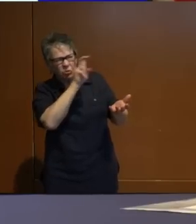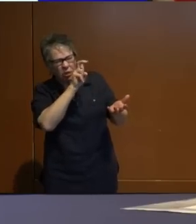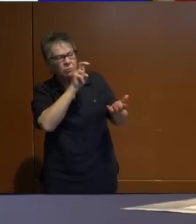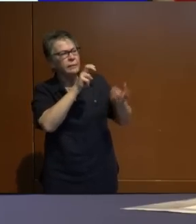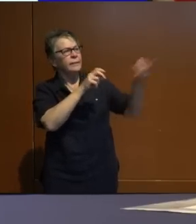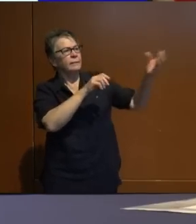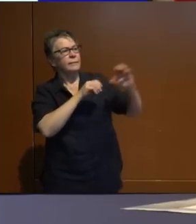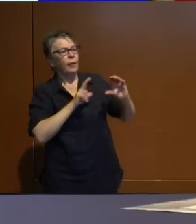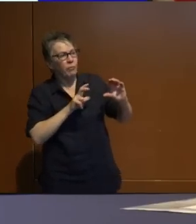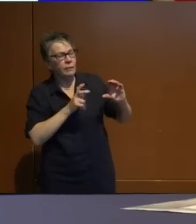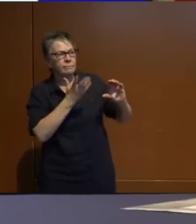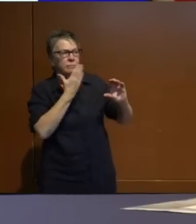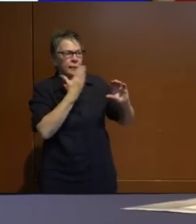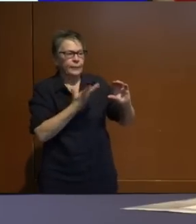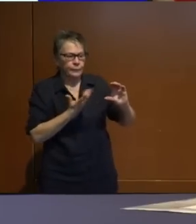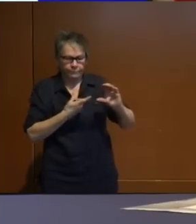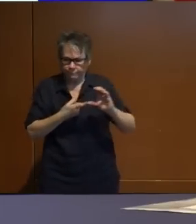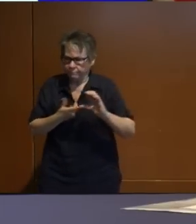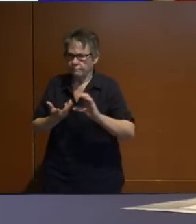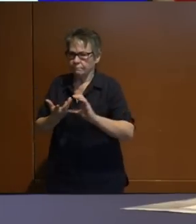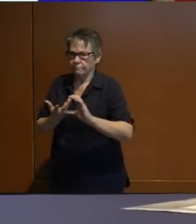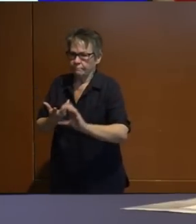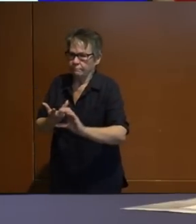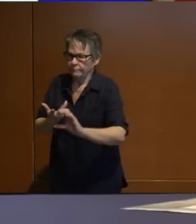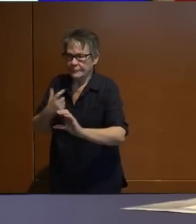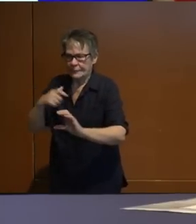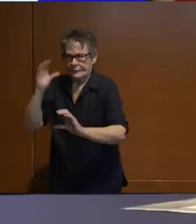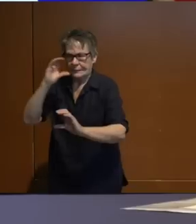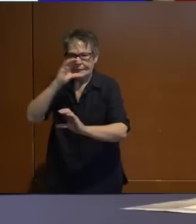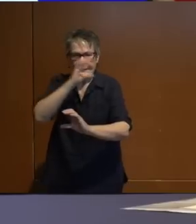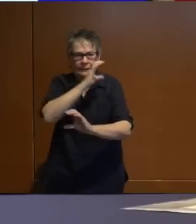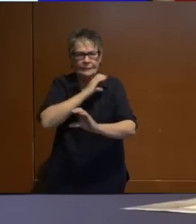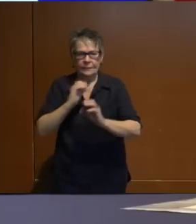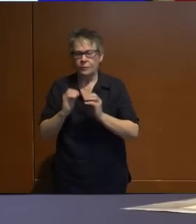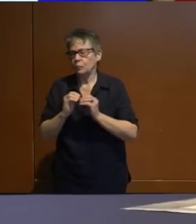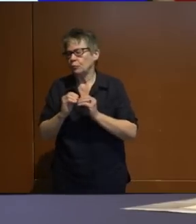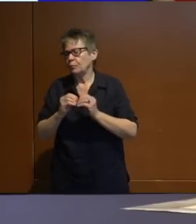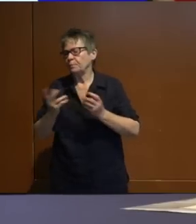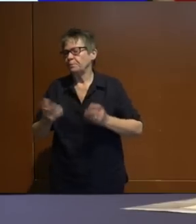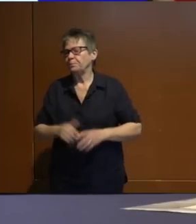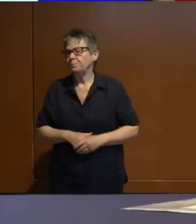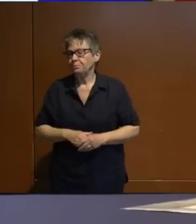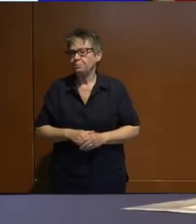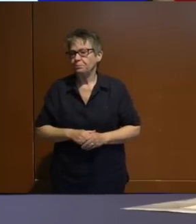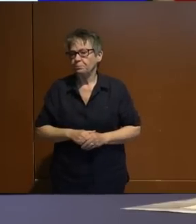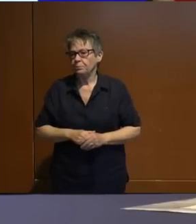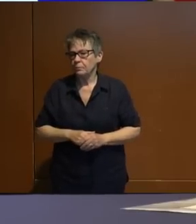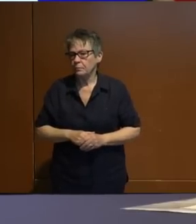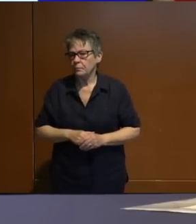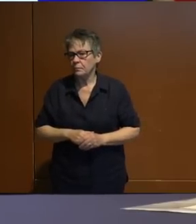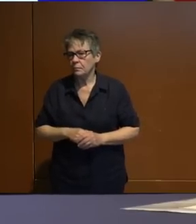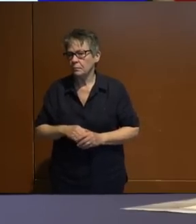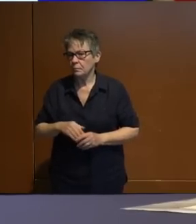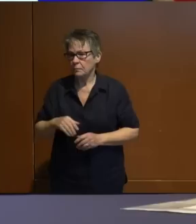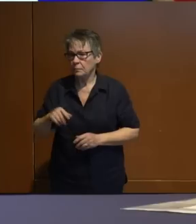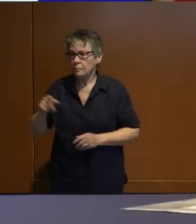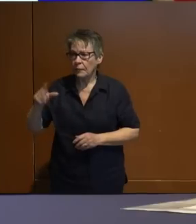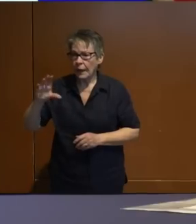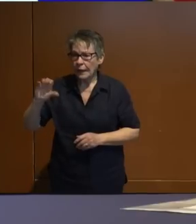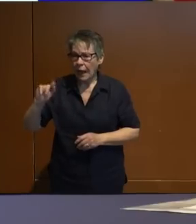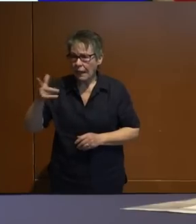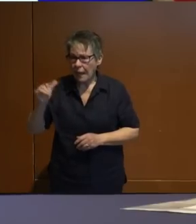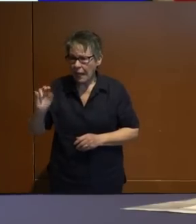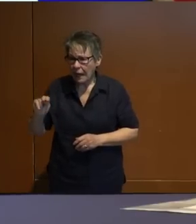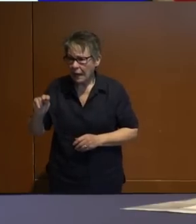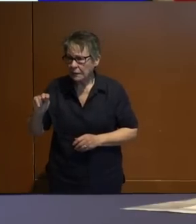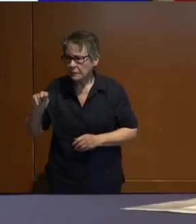still on balance an ask of 2,000. And I looked to Pat because Pat, you've got an order to buy 2,000 as well, I believe. So